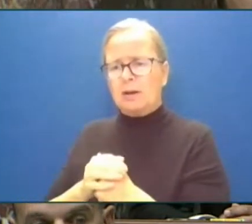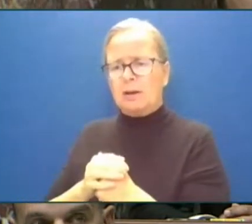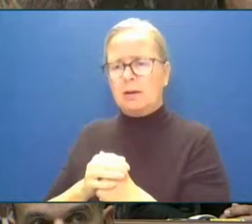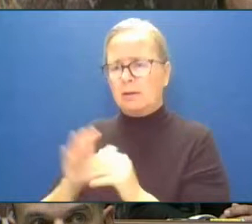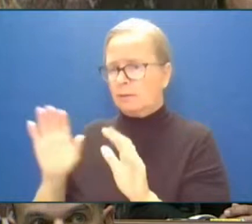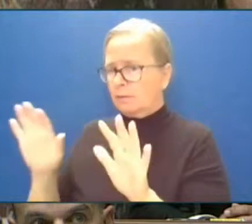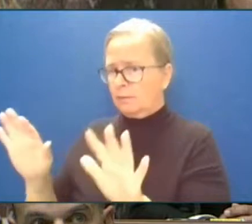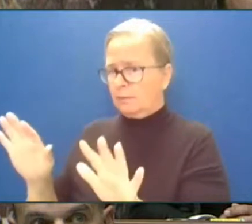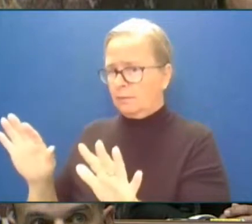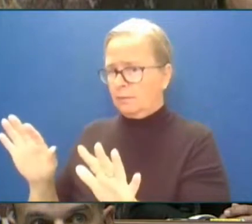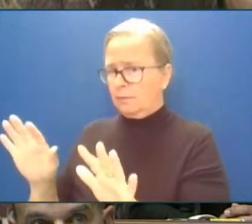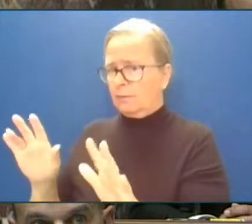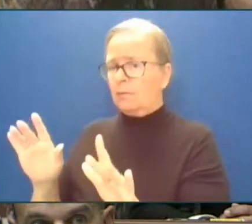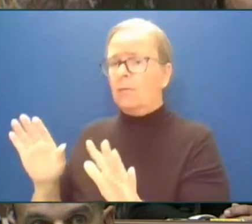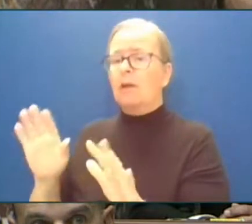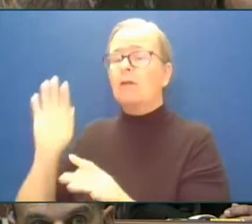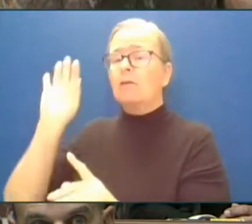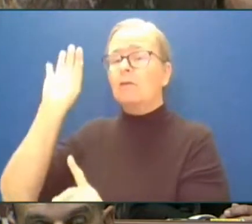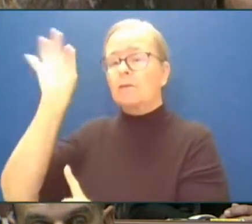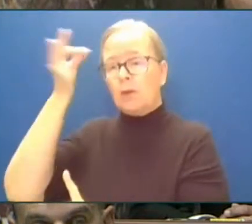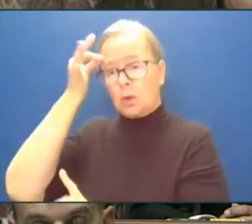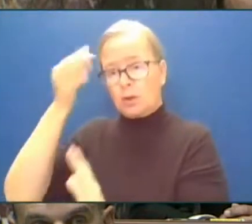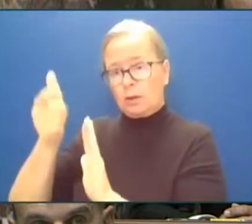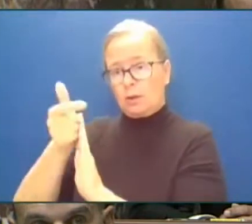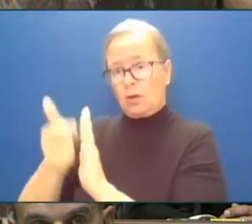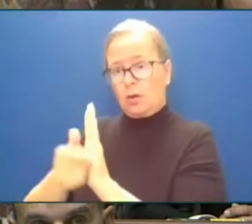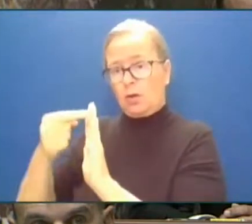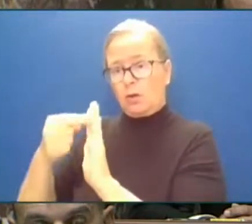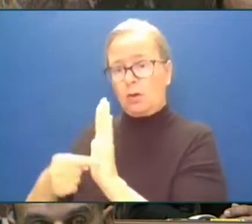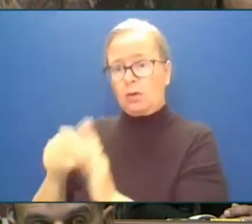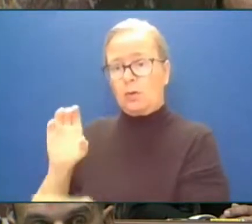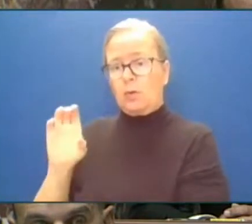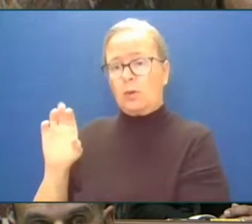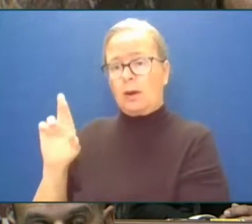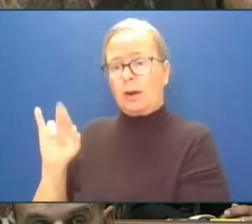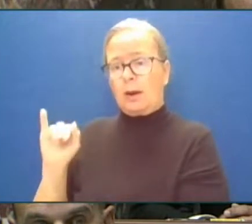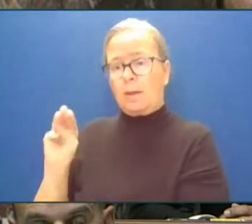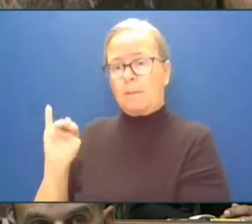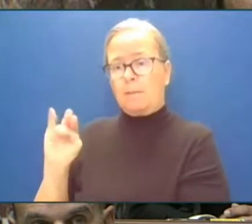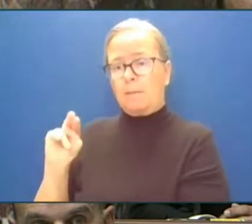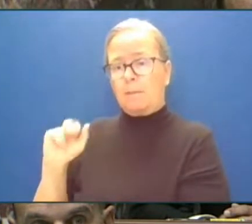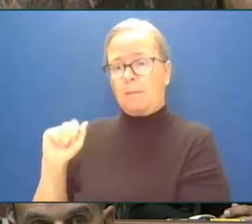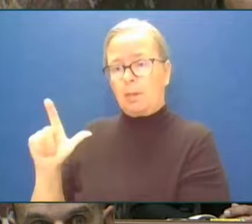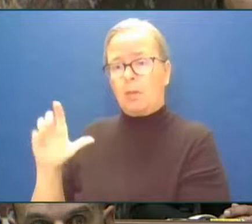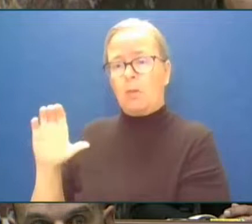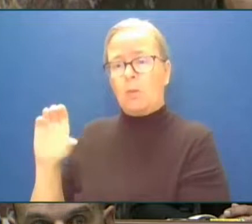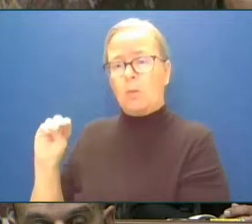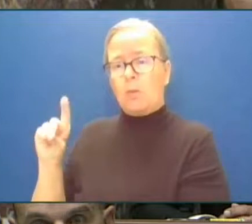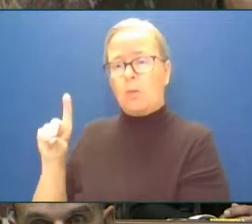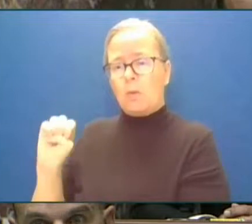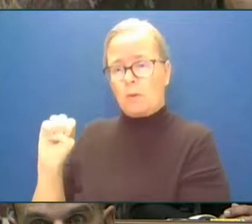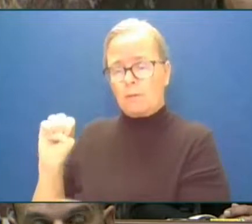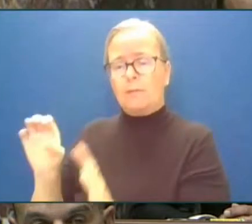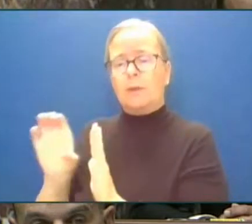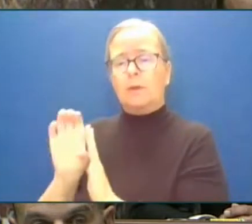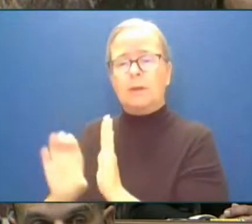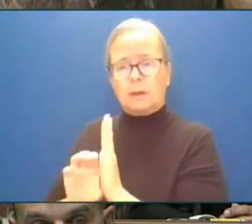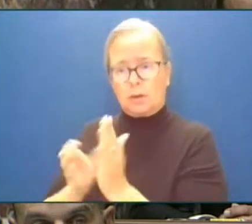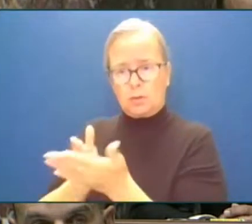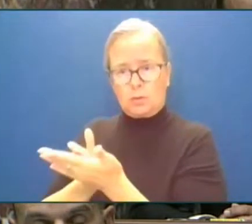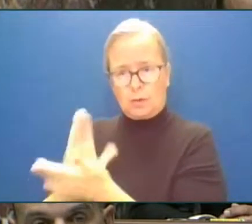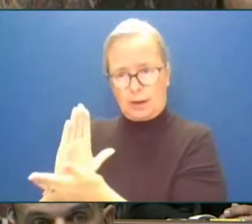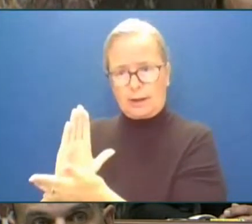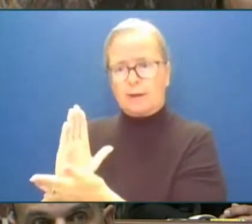Criminal Code and under the Charter of Rights, bail is a constitutional right, and the Criminal Code is, of course, passed by